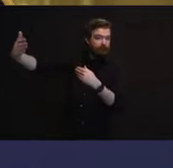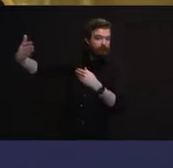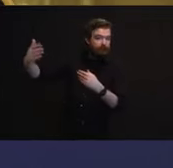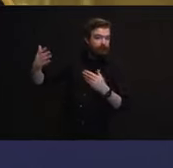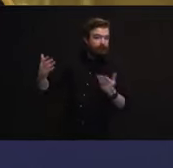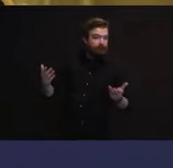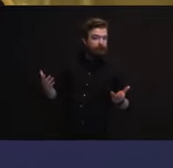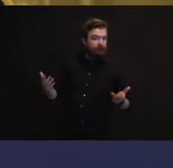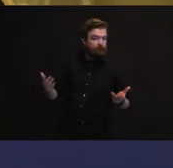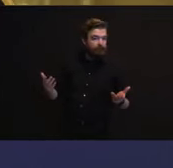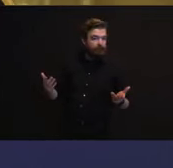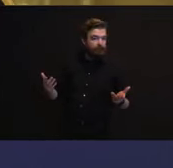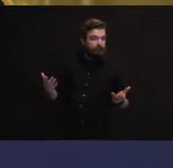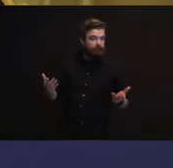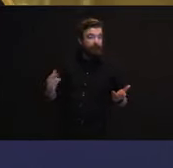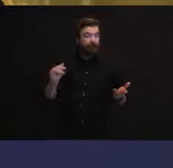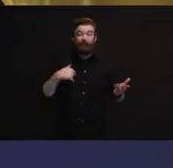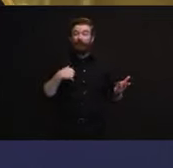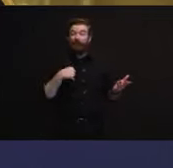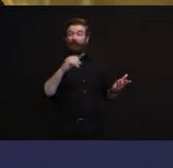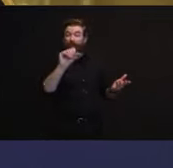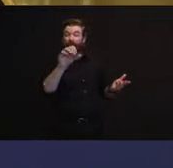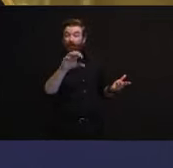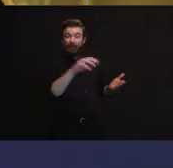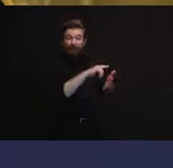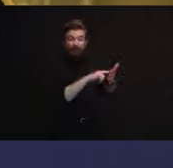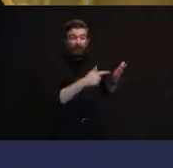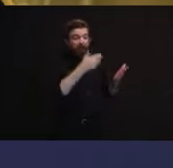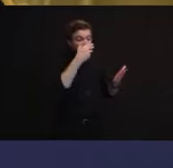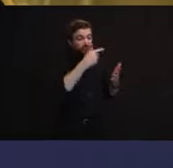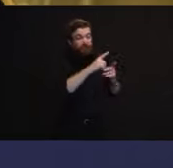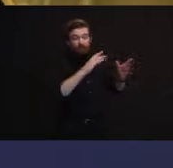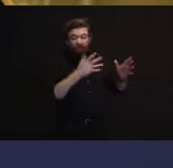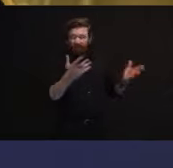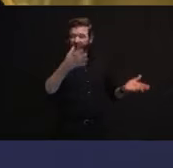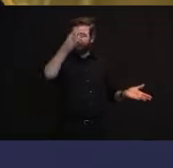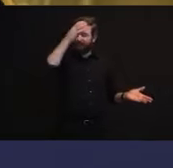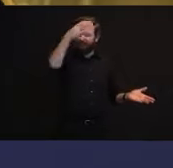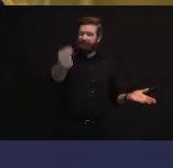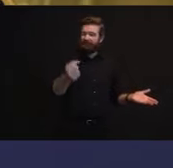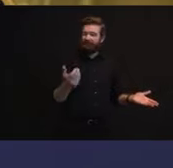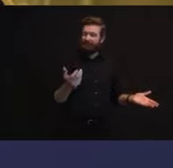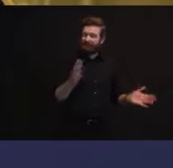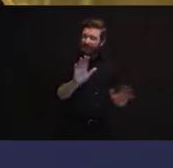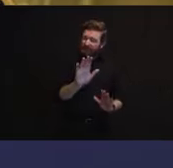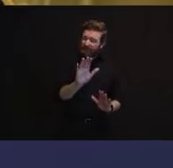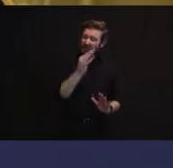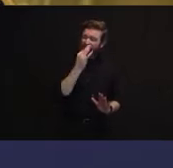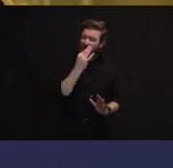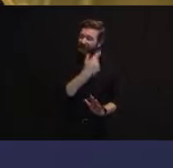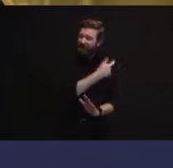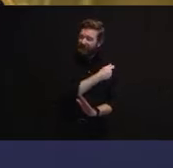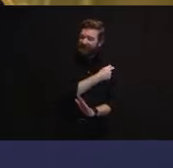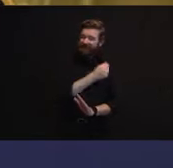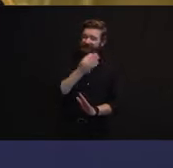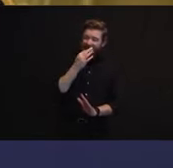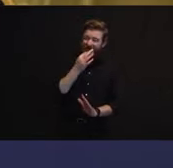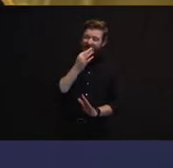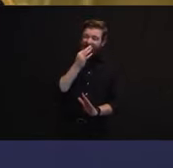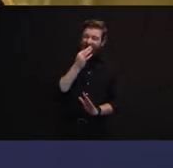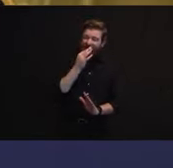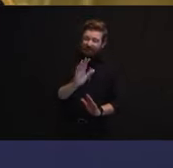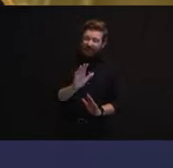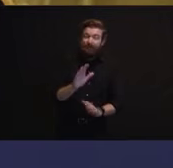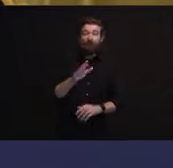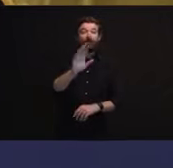basic things we've got. Vaccines are coming, but as I said earlier, it's not a light switch. So I think that's what I would say about modeling, and